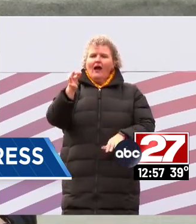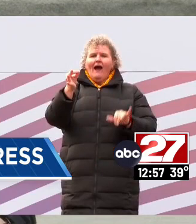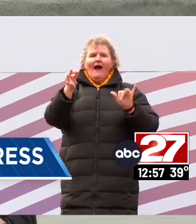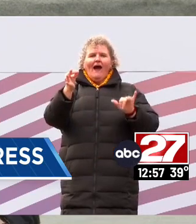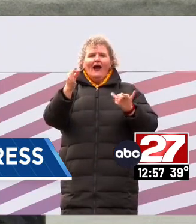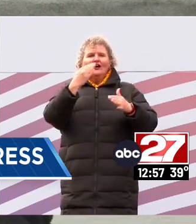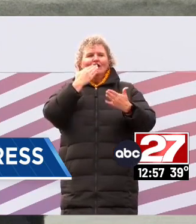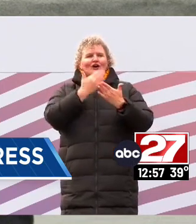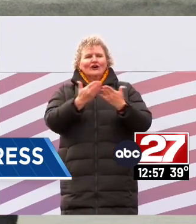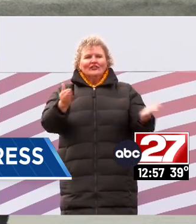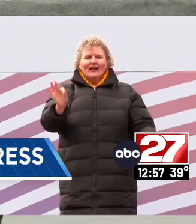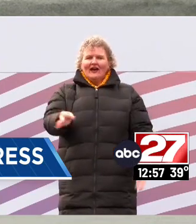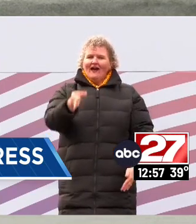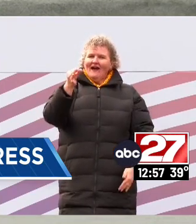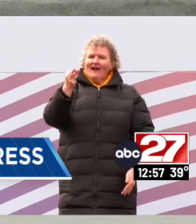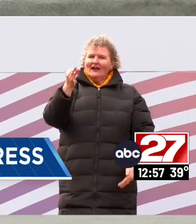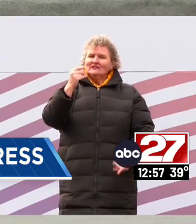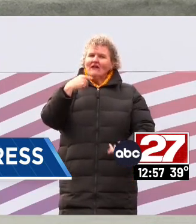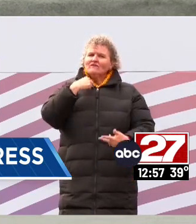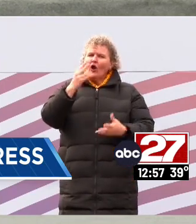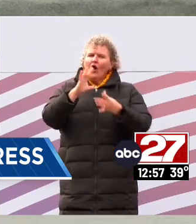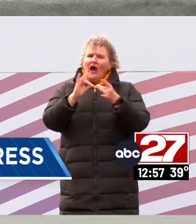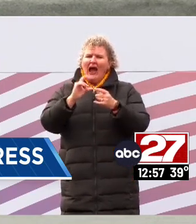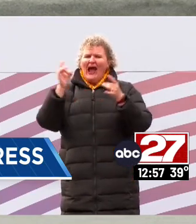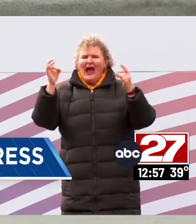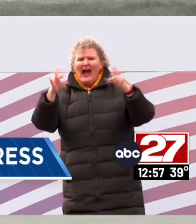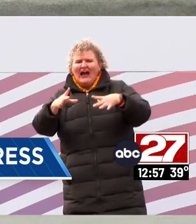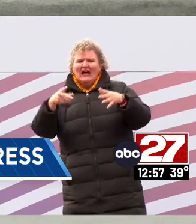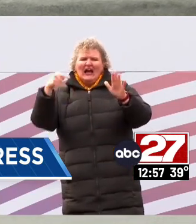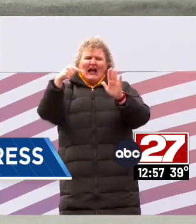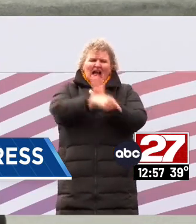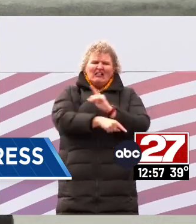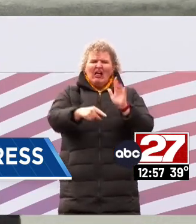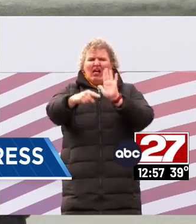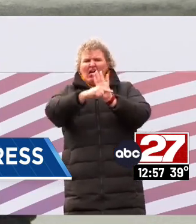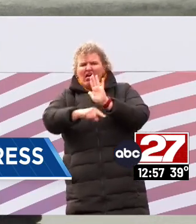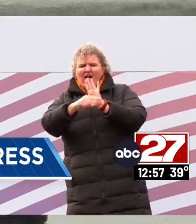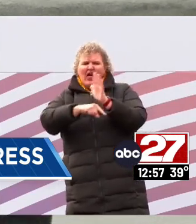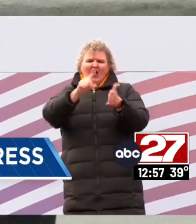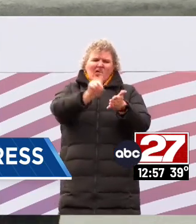and bigotry. Yes, we can.